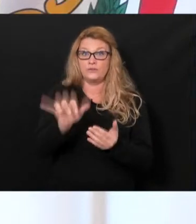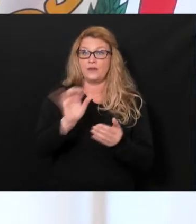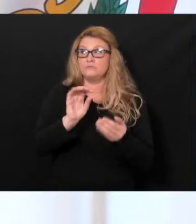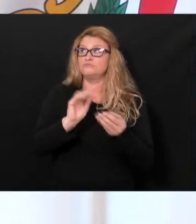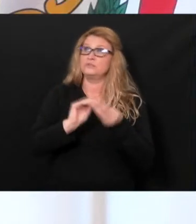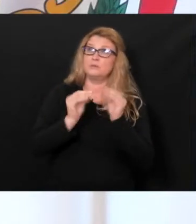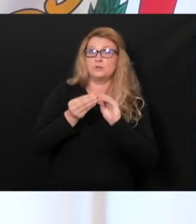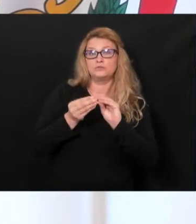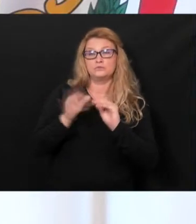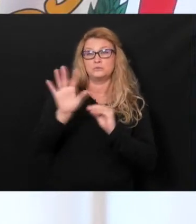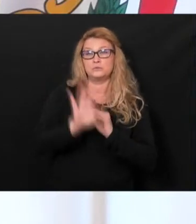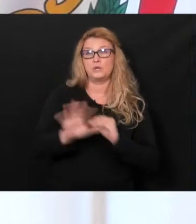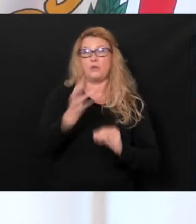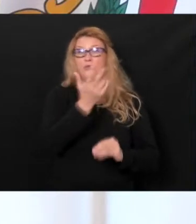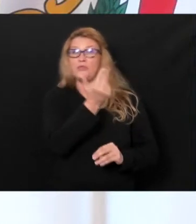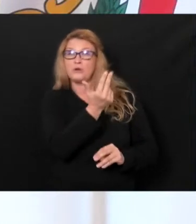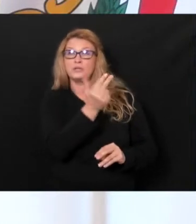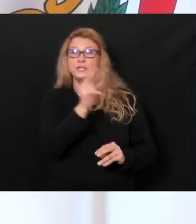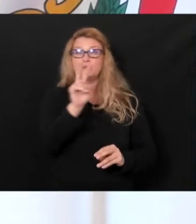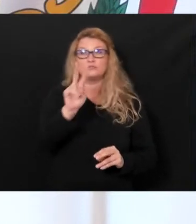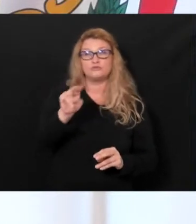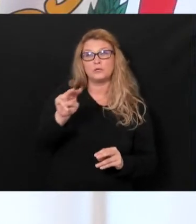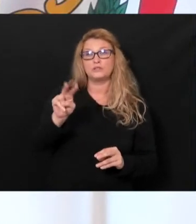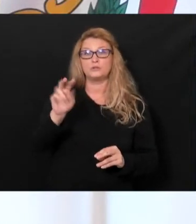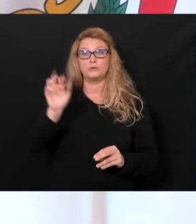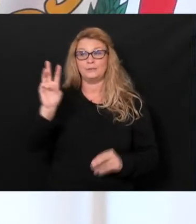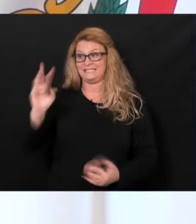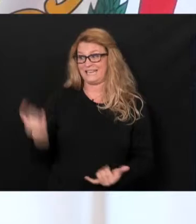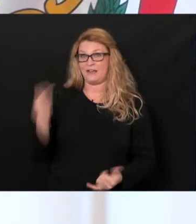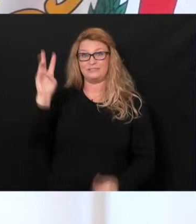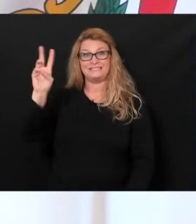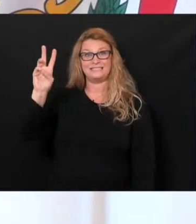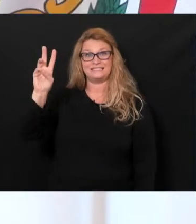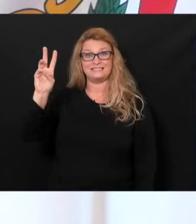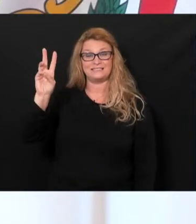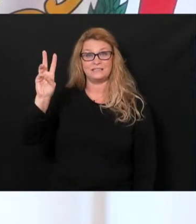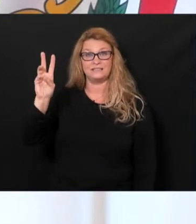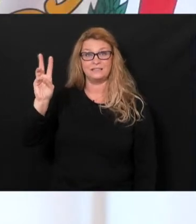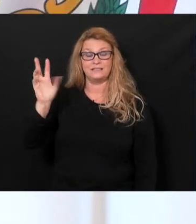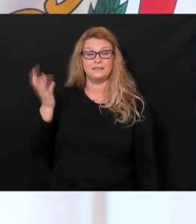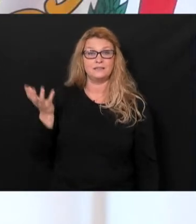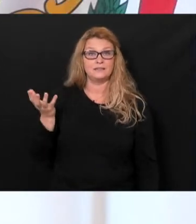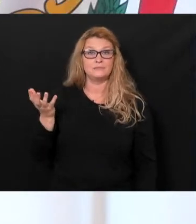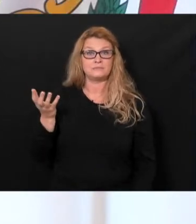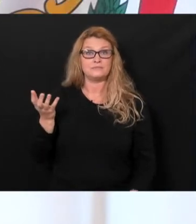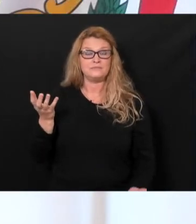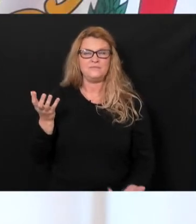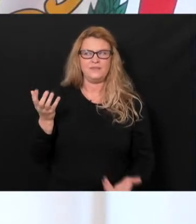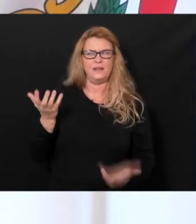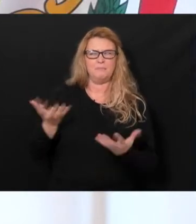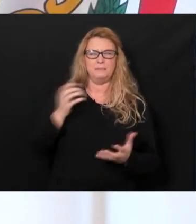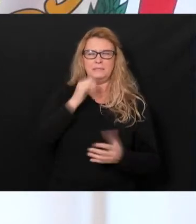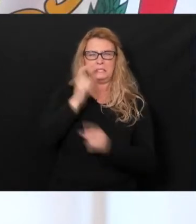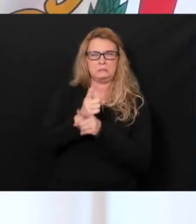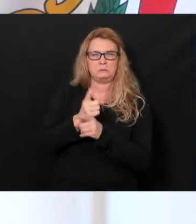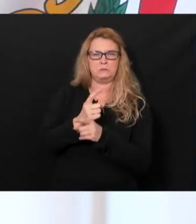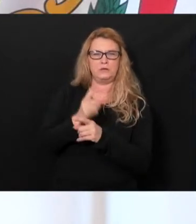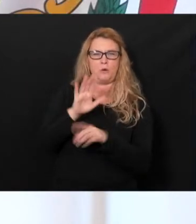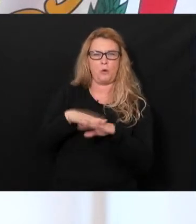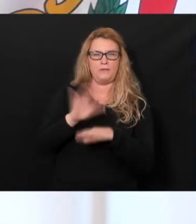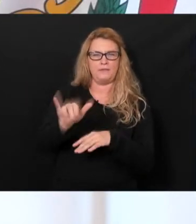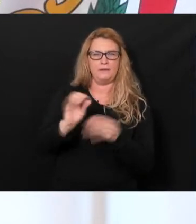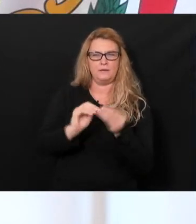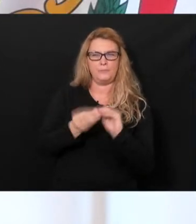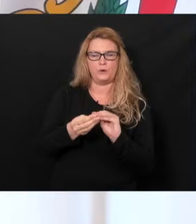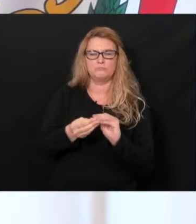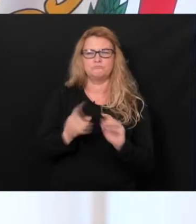like 13, 22, and then 6. And I could be wrong in that, but I think that's what the numbers were.